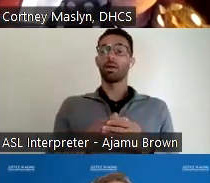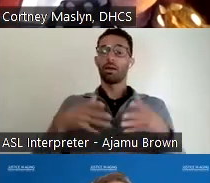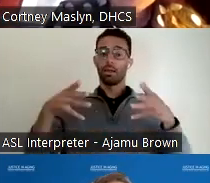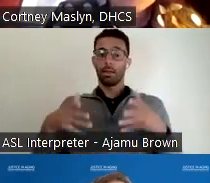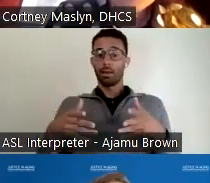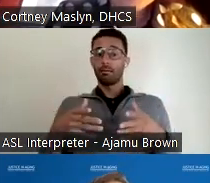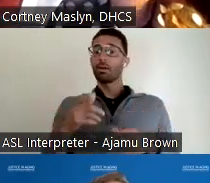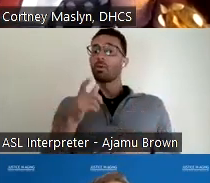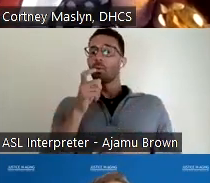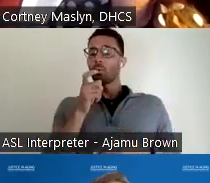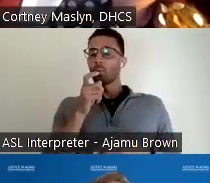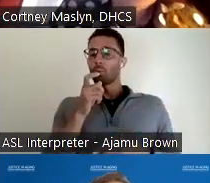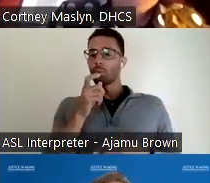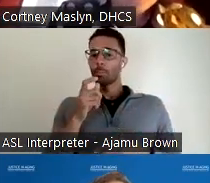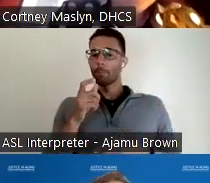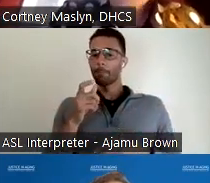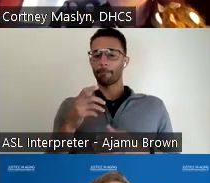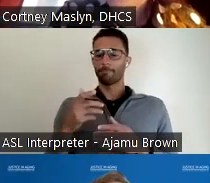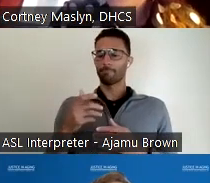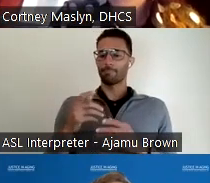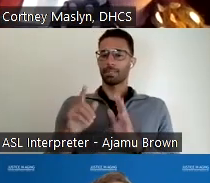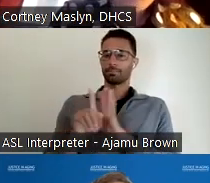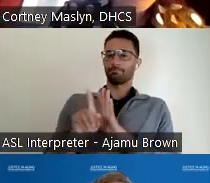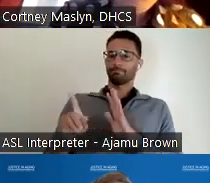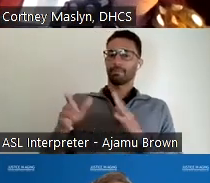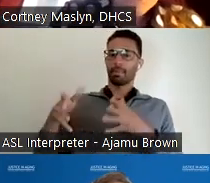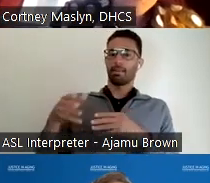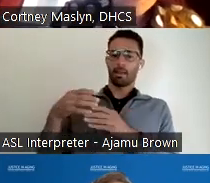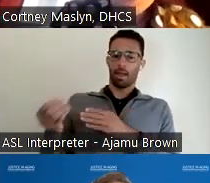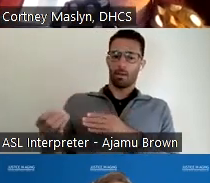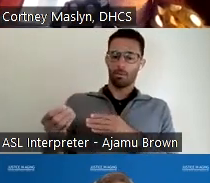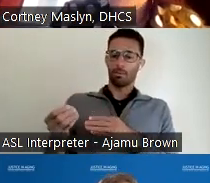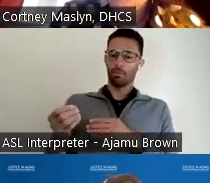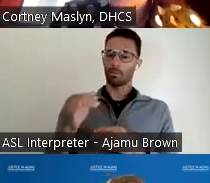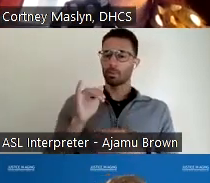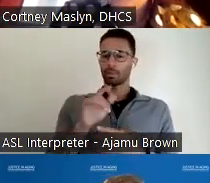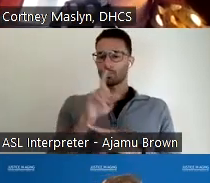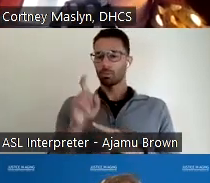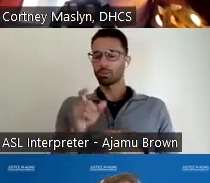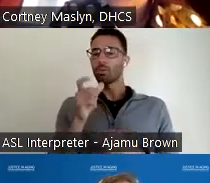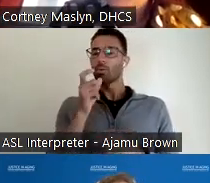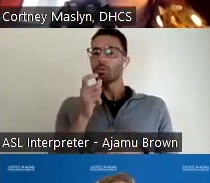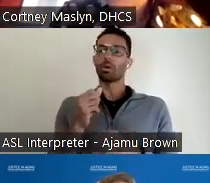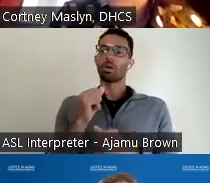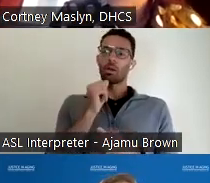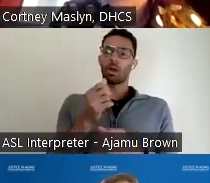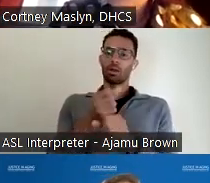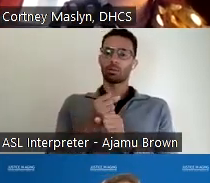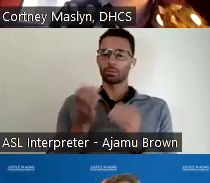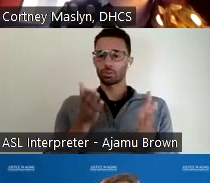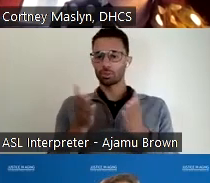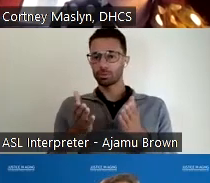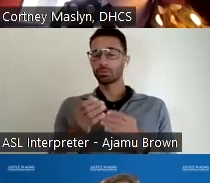being left out of, and that's how we get to the question of the gap. So who is not receiving services at all, who are receiving